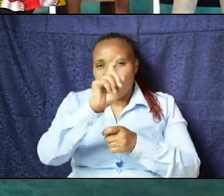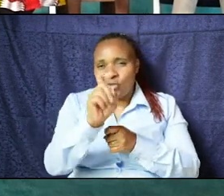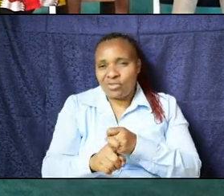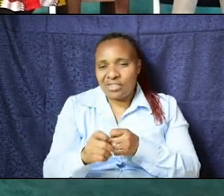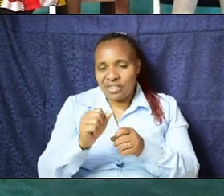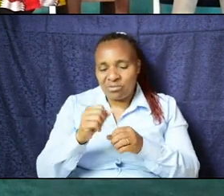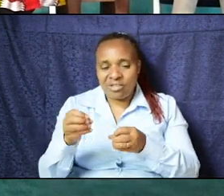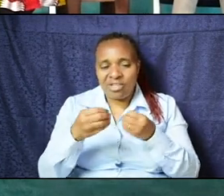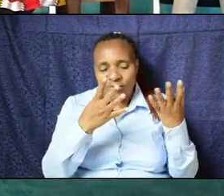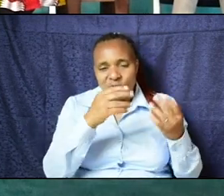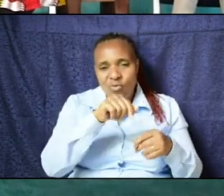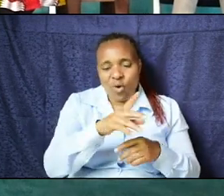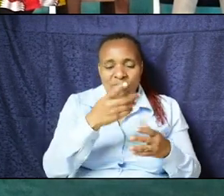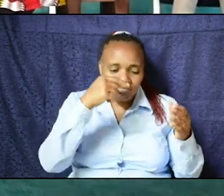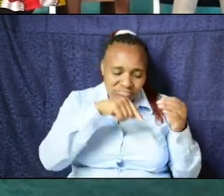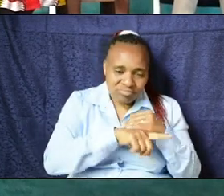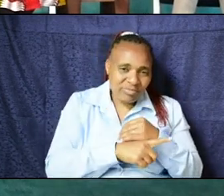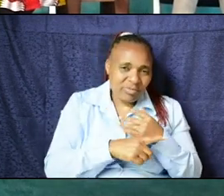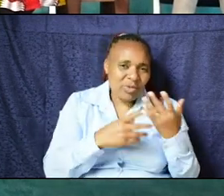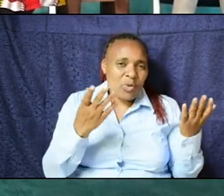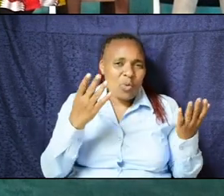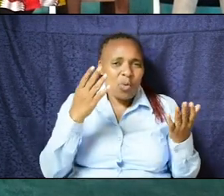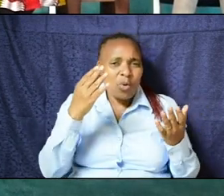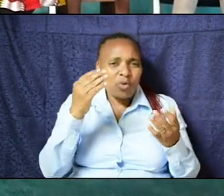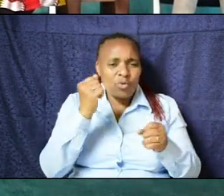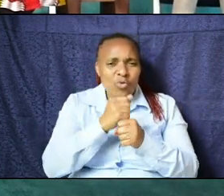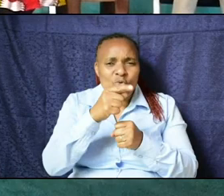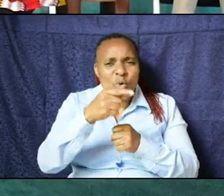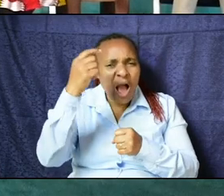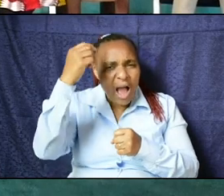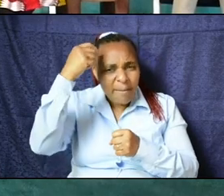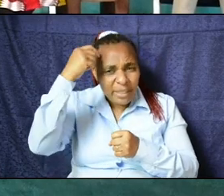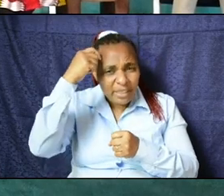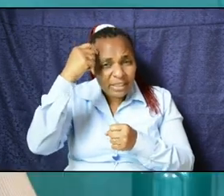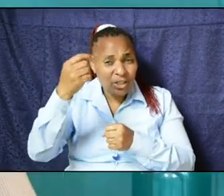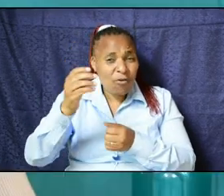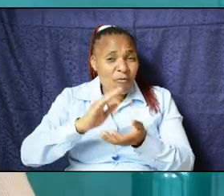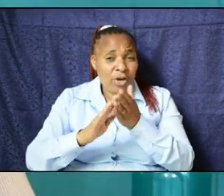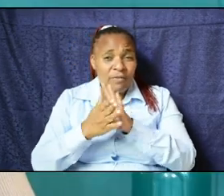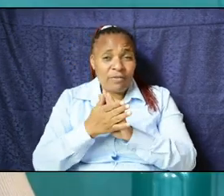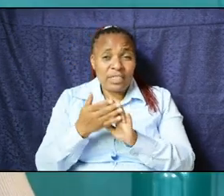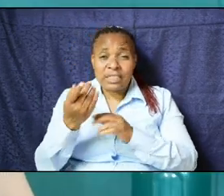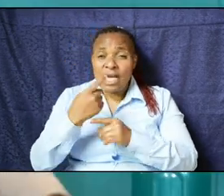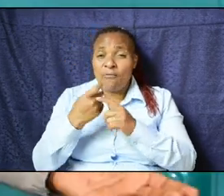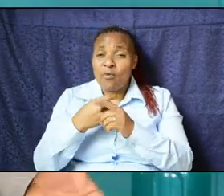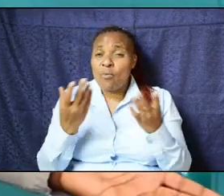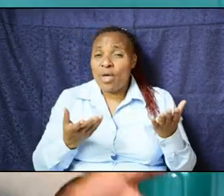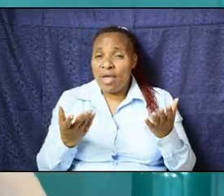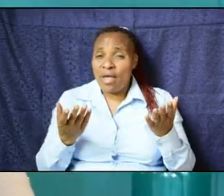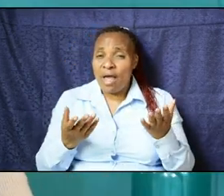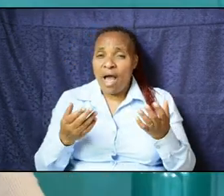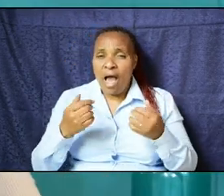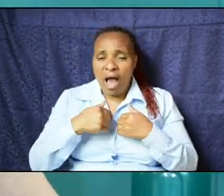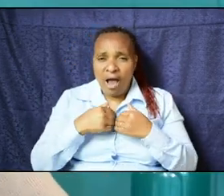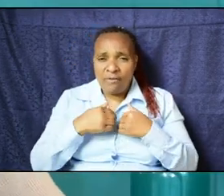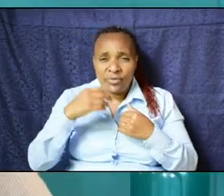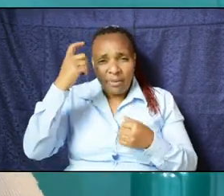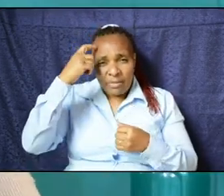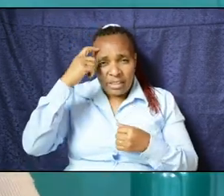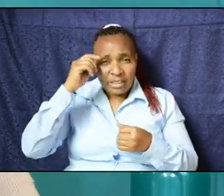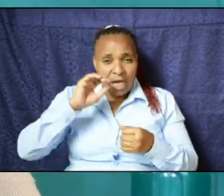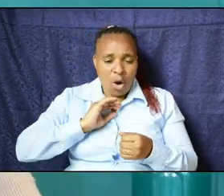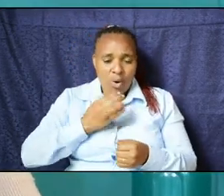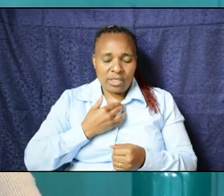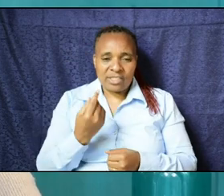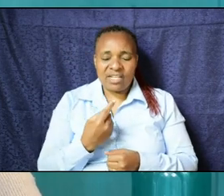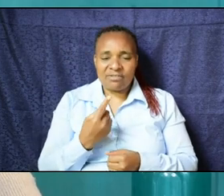give us your insight. You know, like, where does the ability to forgive people come from? Is it, do we have the ability in ourselves? We can just start forgiving